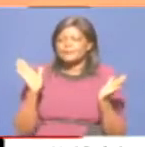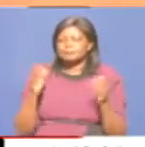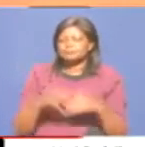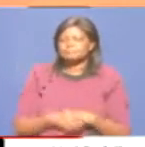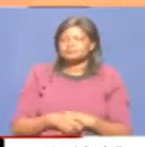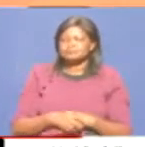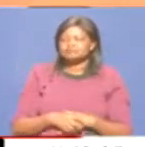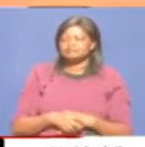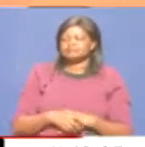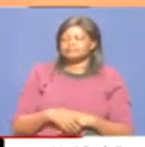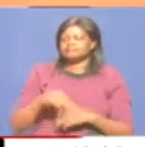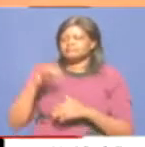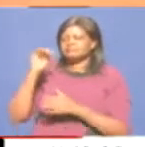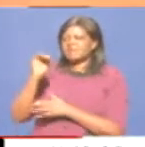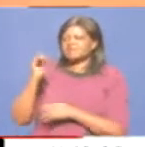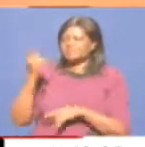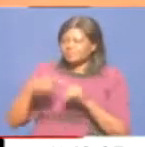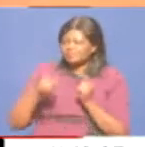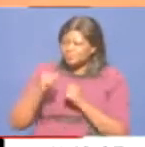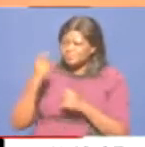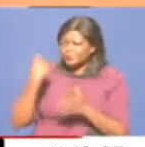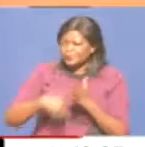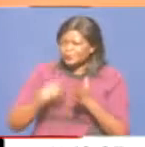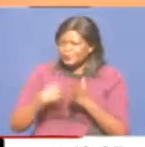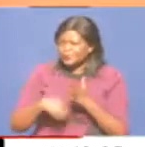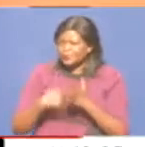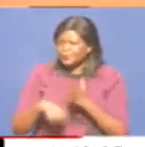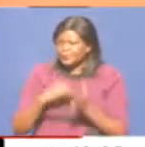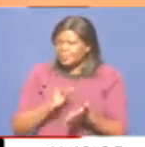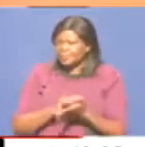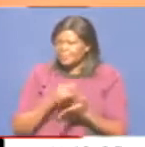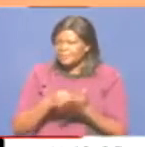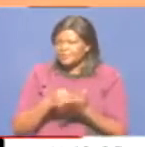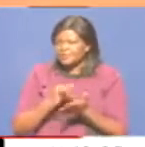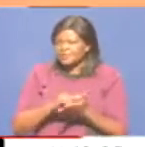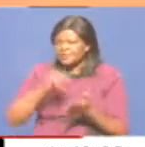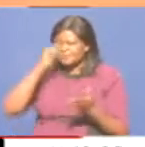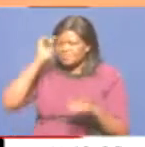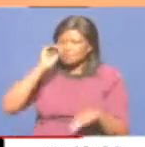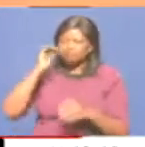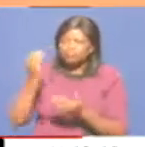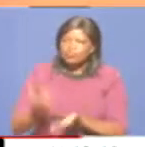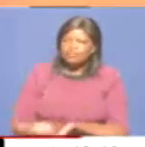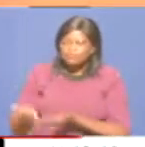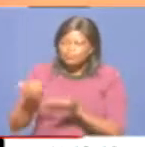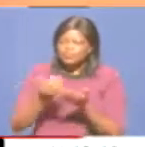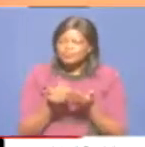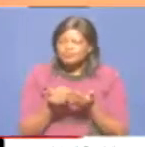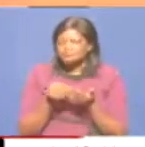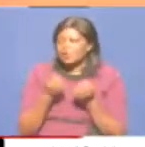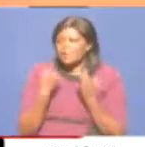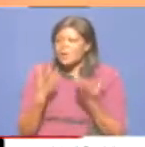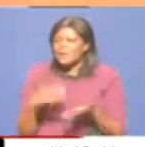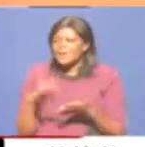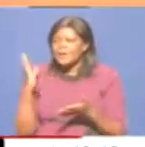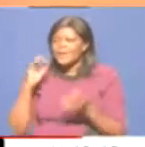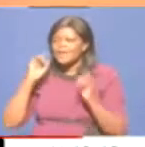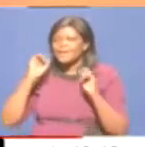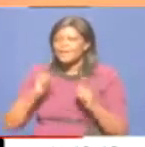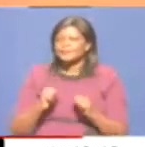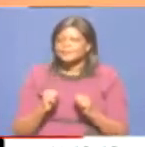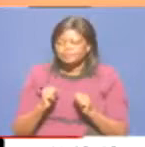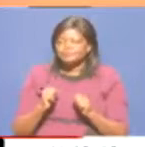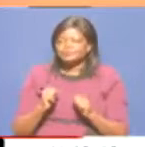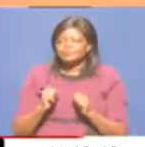ask from their taxation that the money the government collects from them and that goes to the counties, how much more should we be